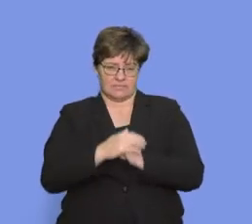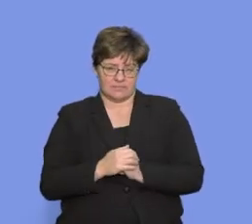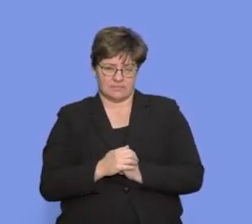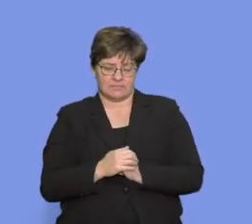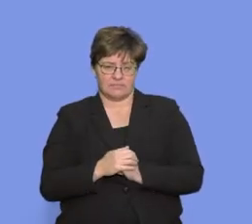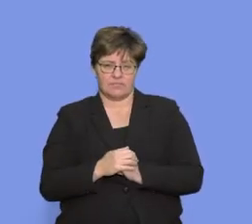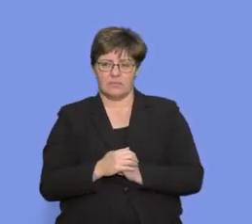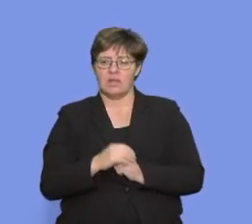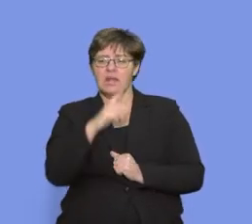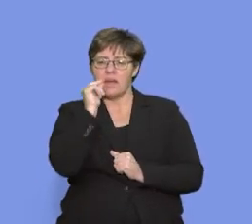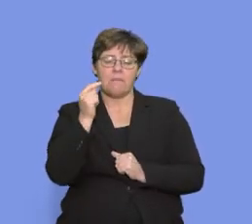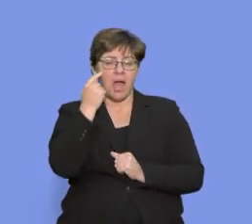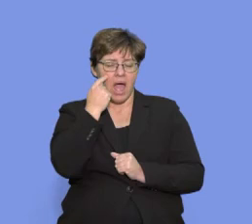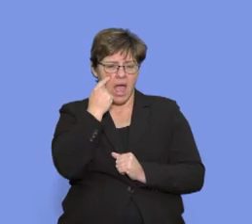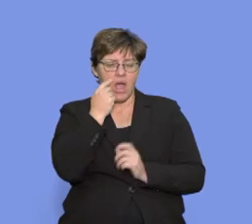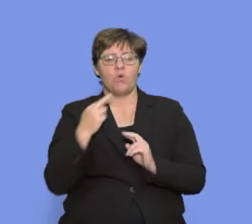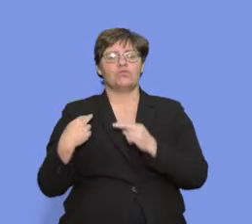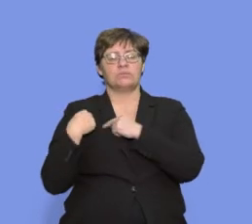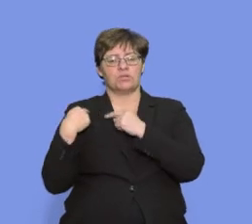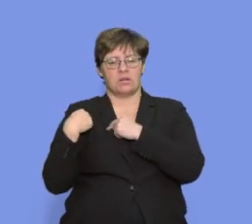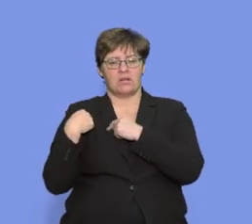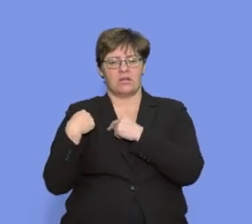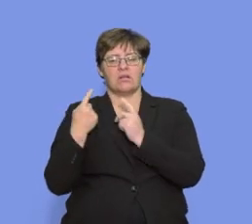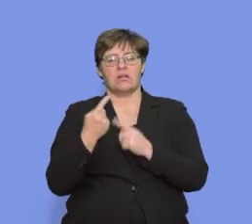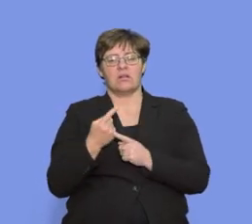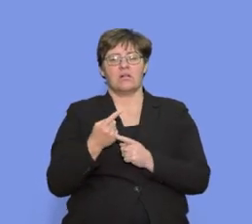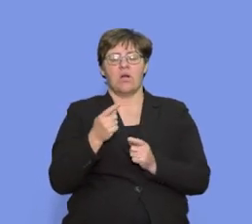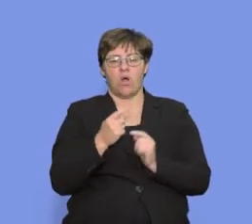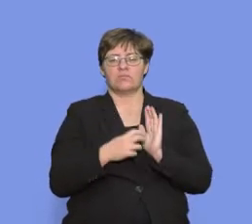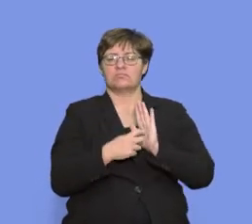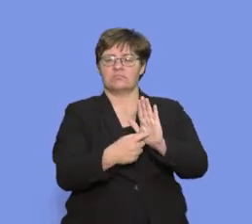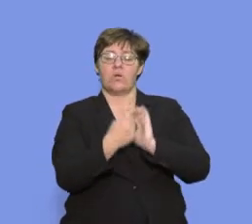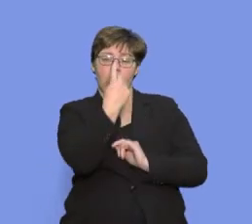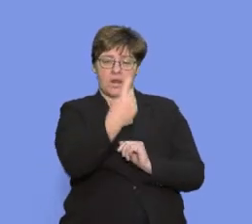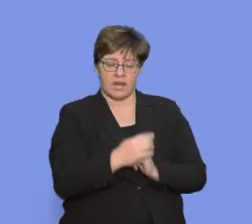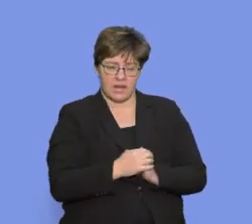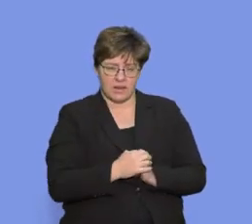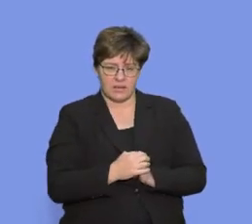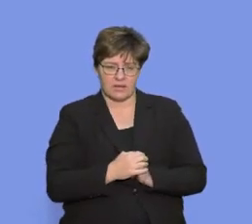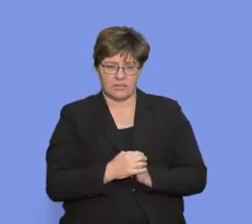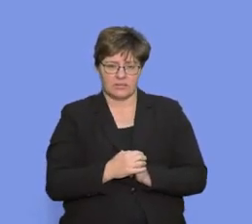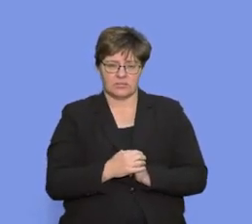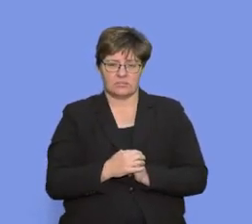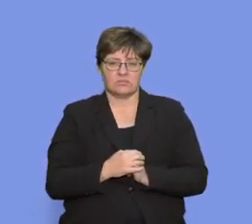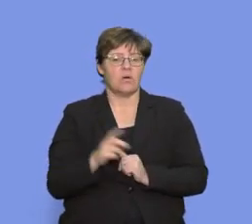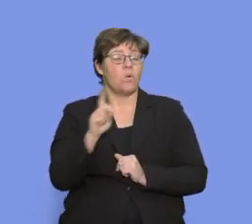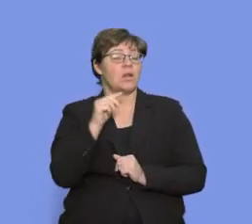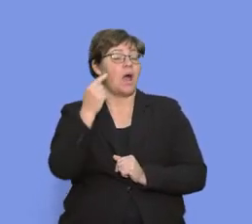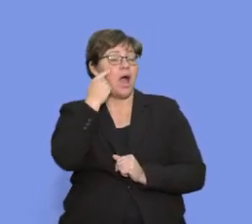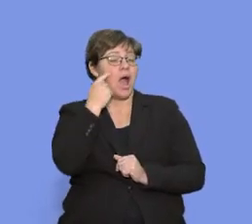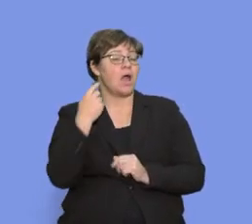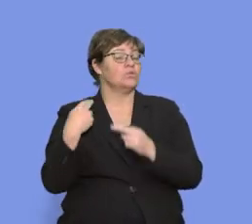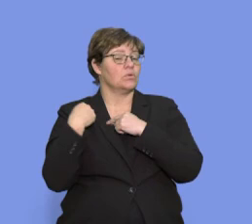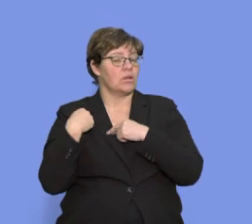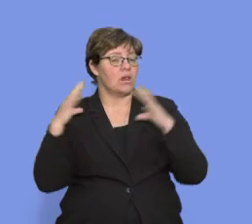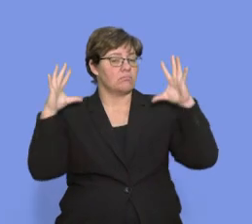next. Name the part of the eye that's responsible for the response in diagram 1. Right, what's the part of the eye